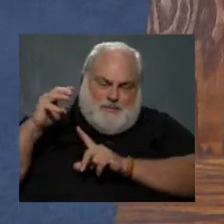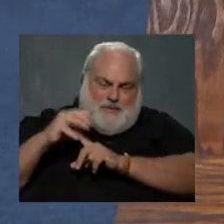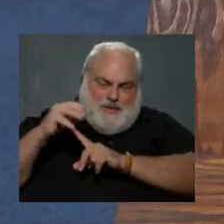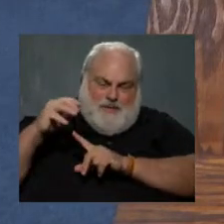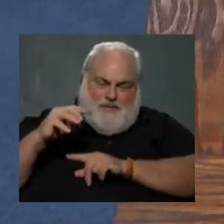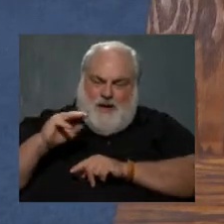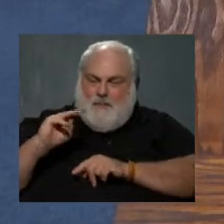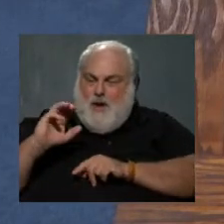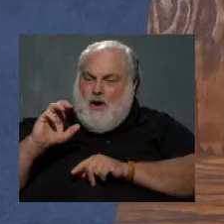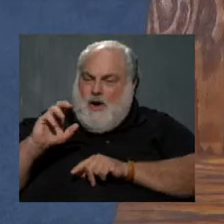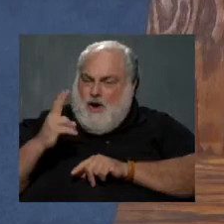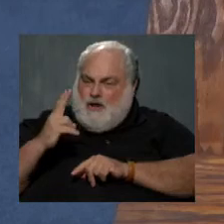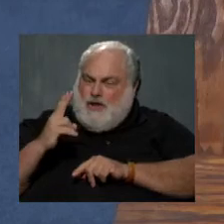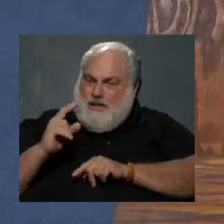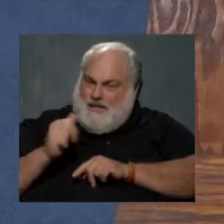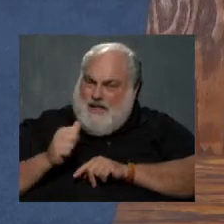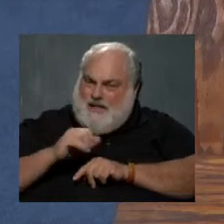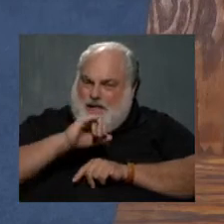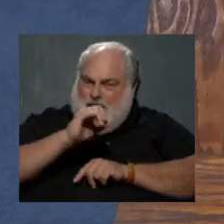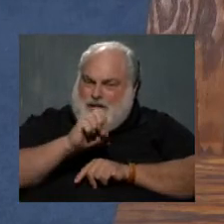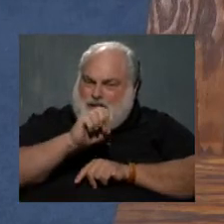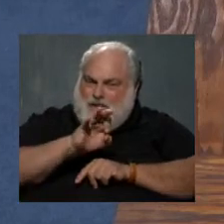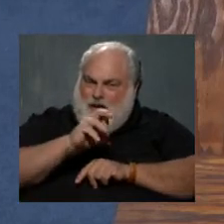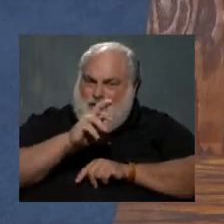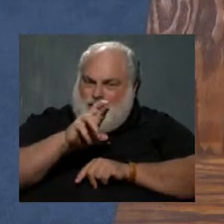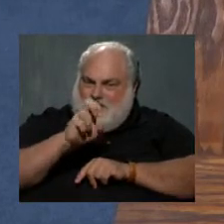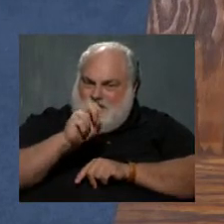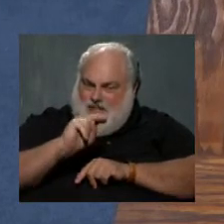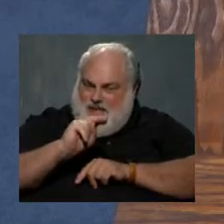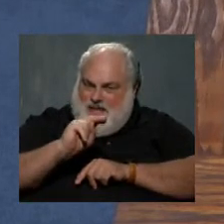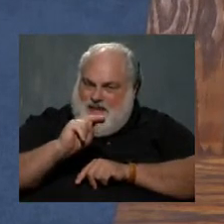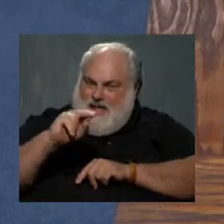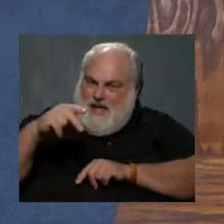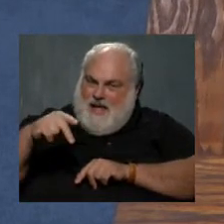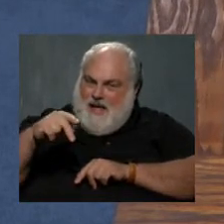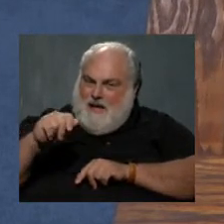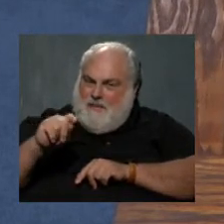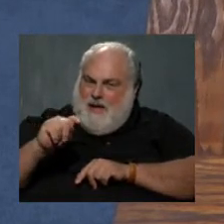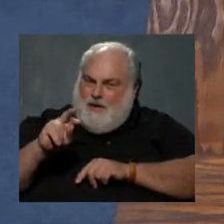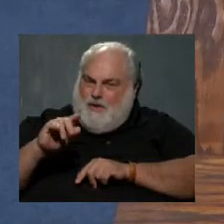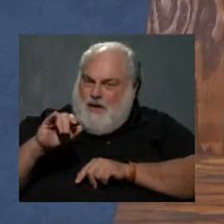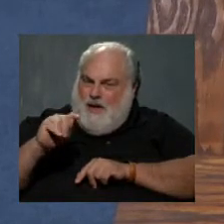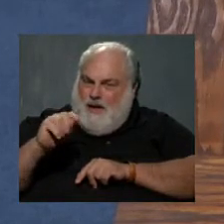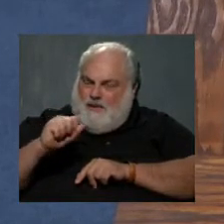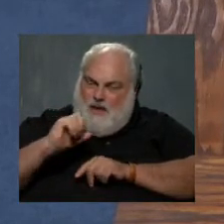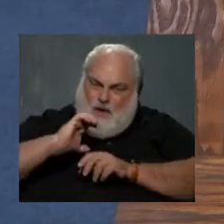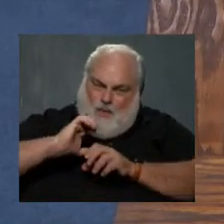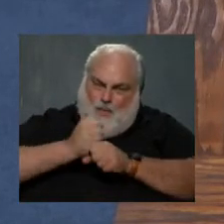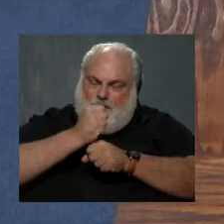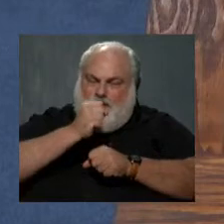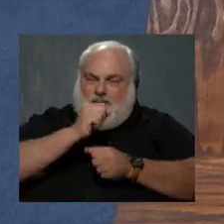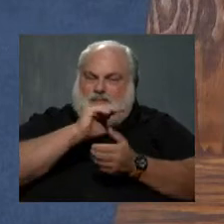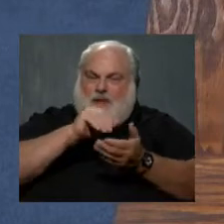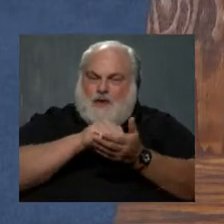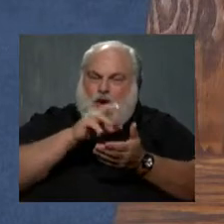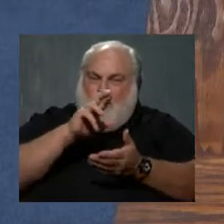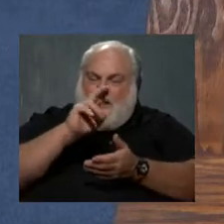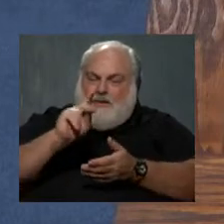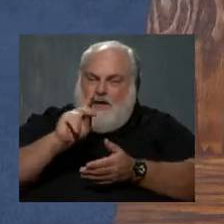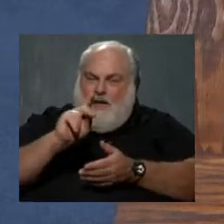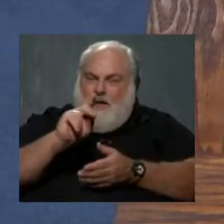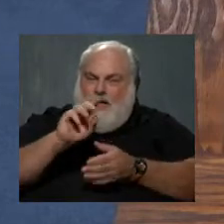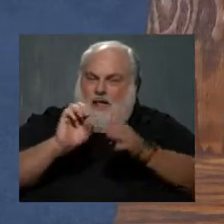On March the 10th, the Jefferson Patriots won the Central Arkansas Elementary School League